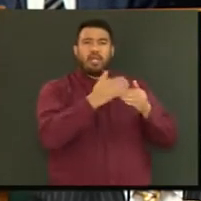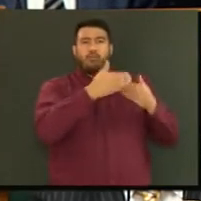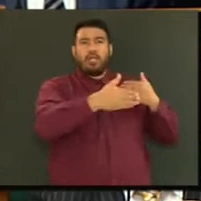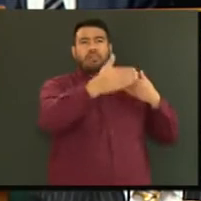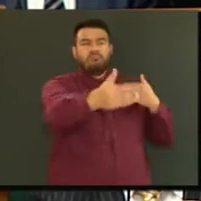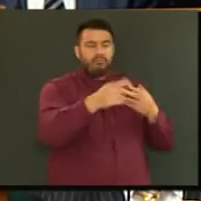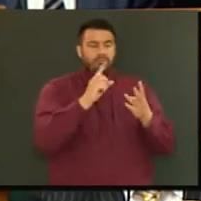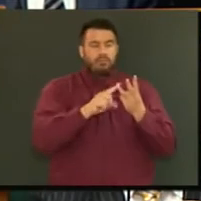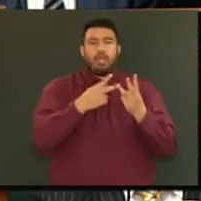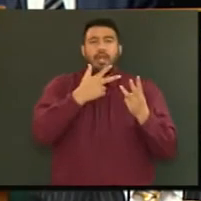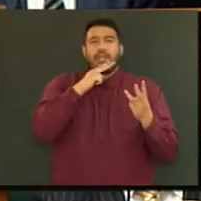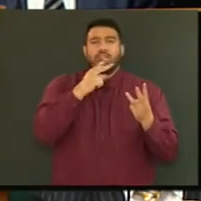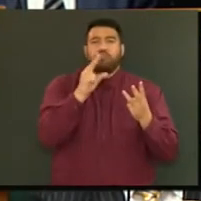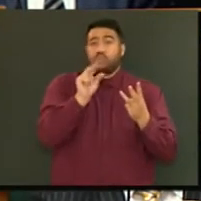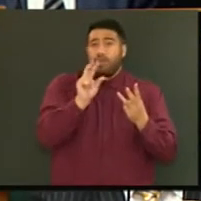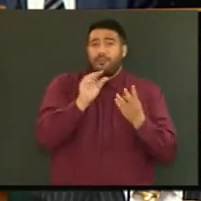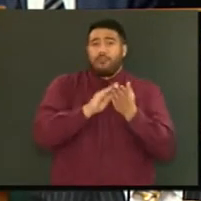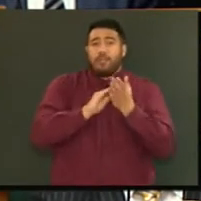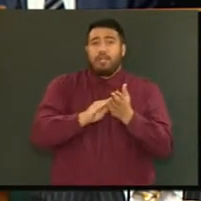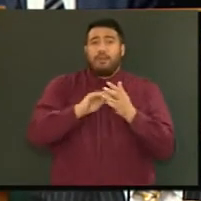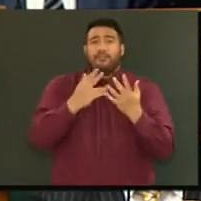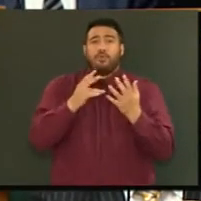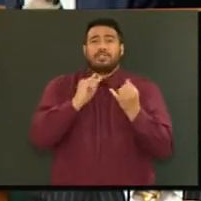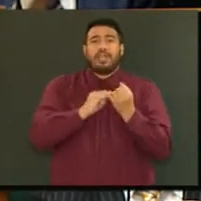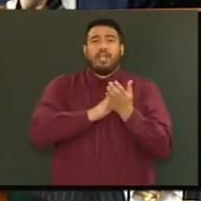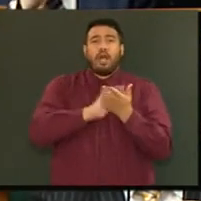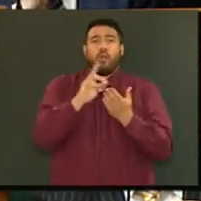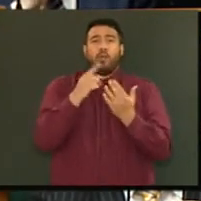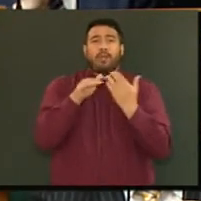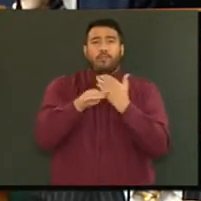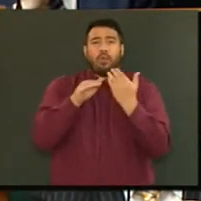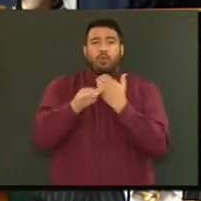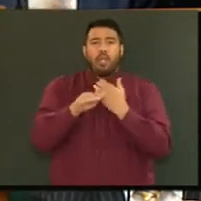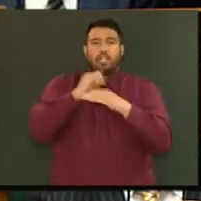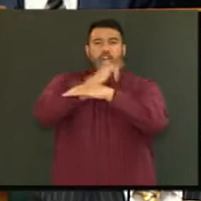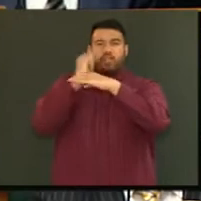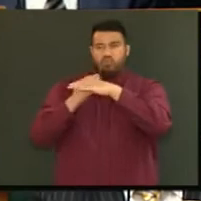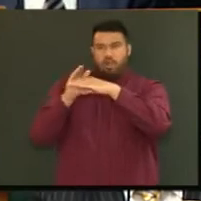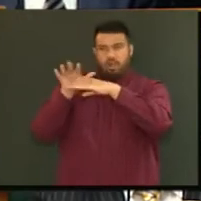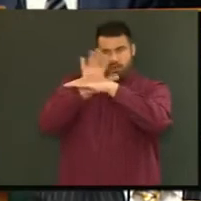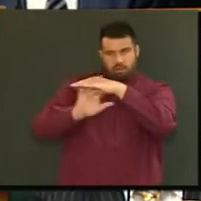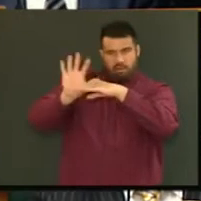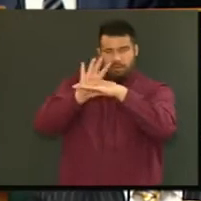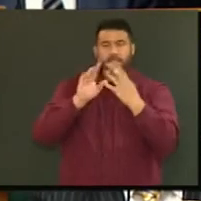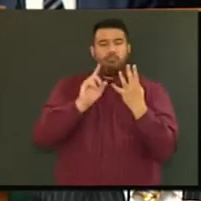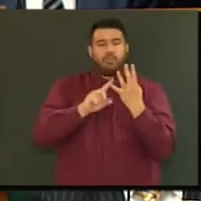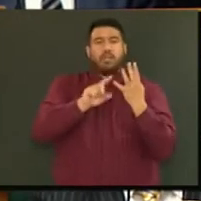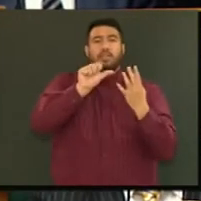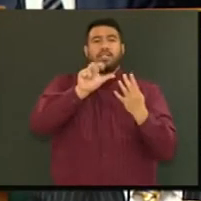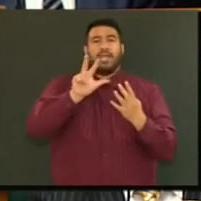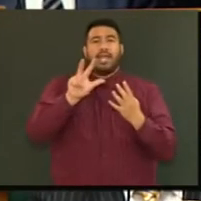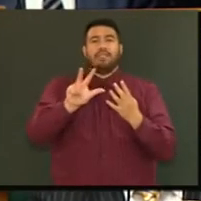$812 million for the reinstatement of State Highway 1 north and south of Kaikoura, and $98 million